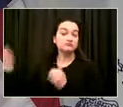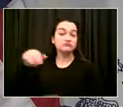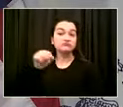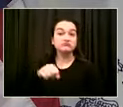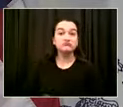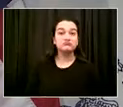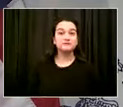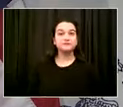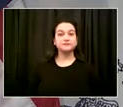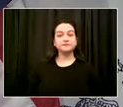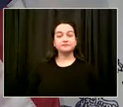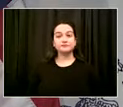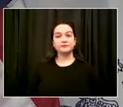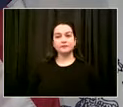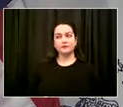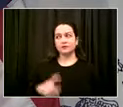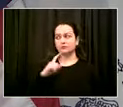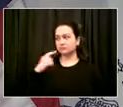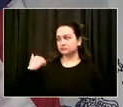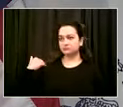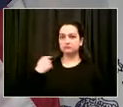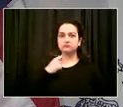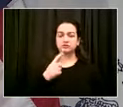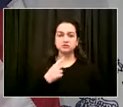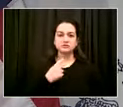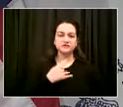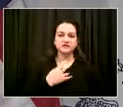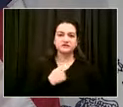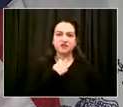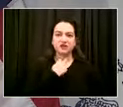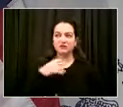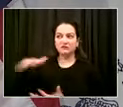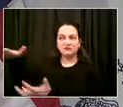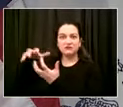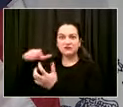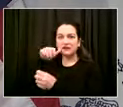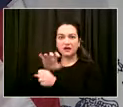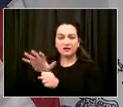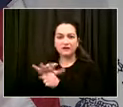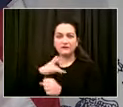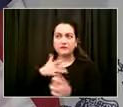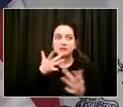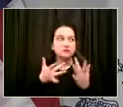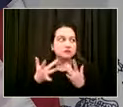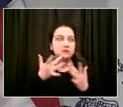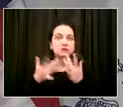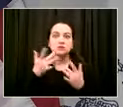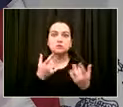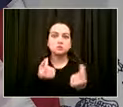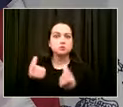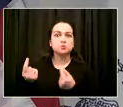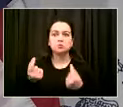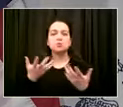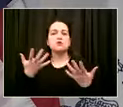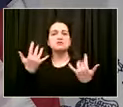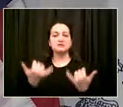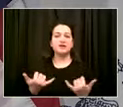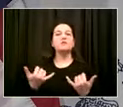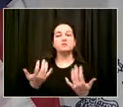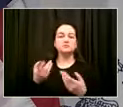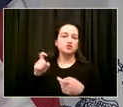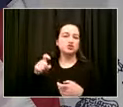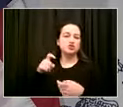around the country. We do not expect another disruption like this. In fact, we expect supply to start to increase in the coming week. But this was